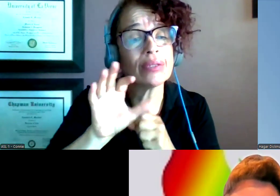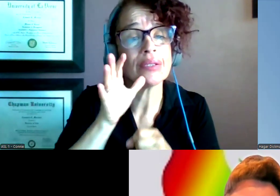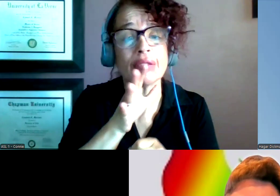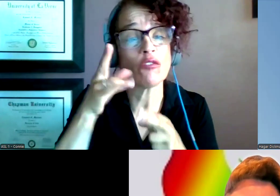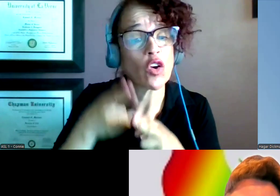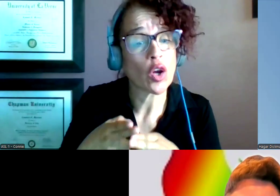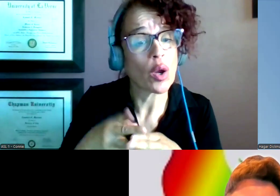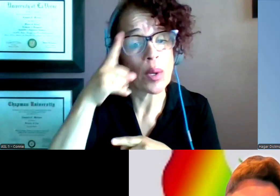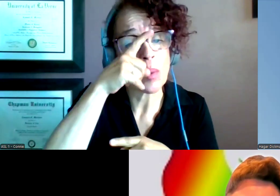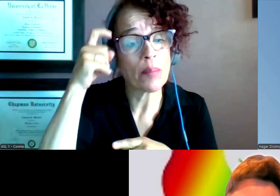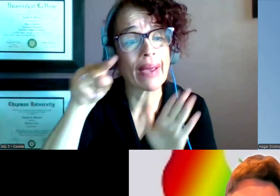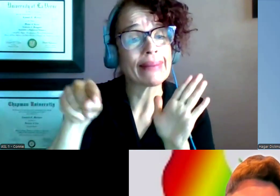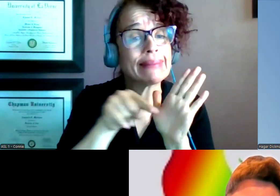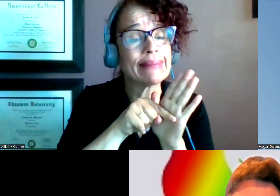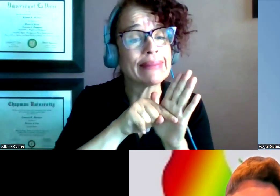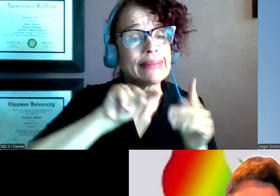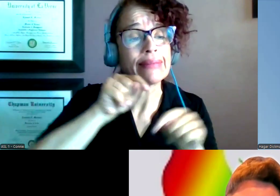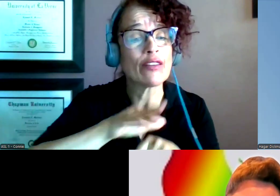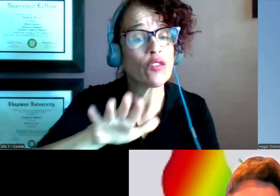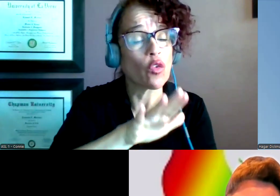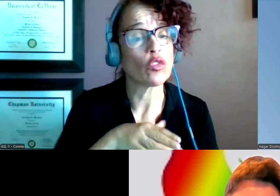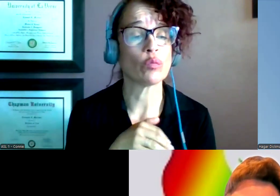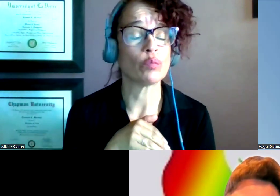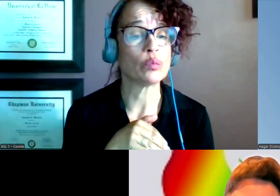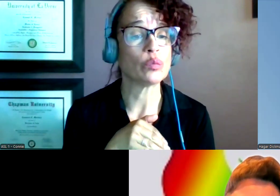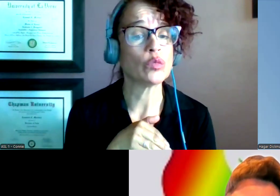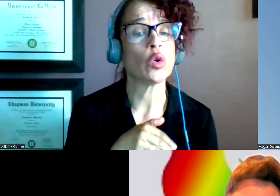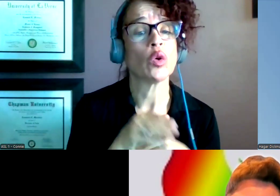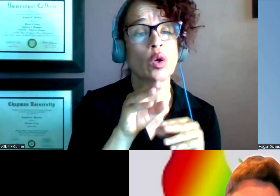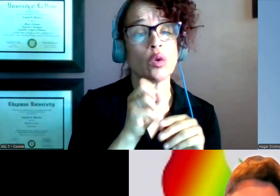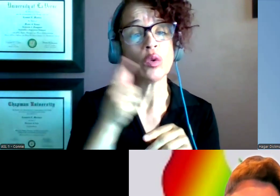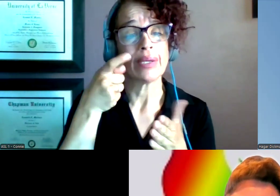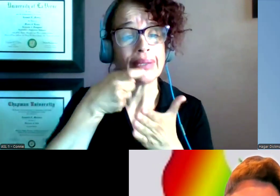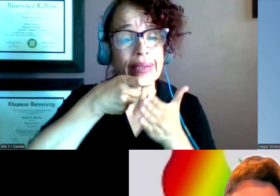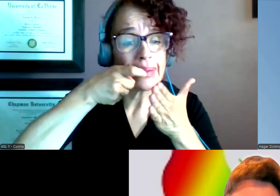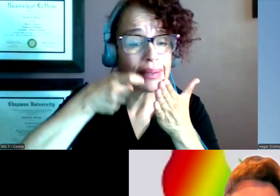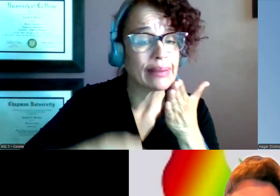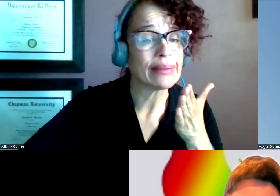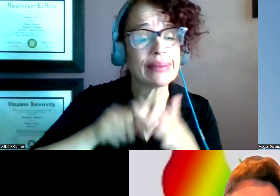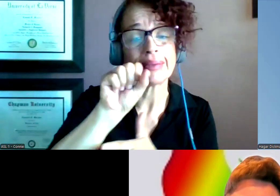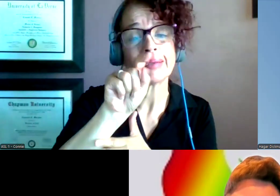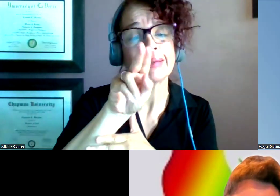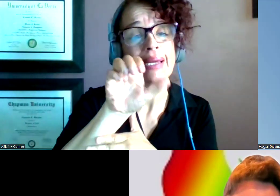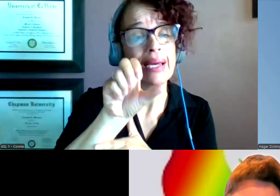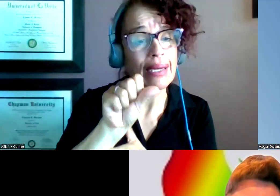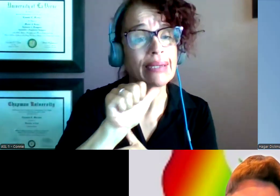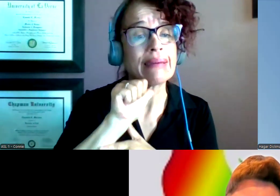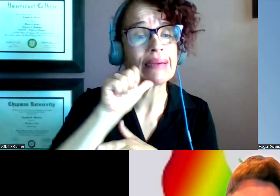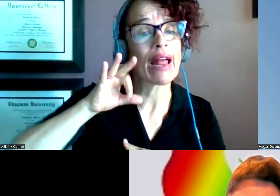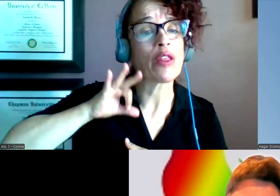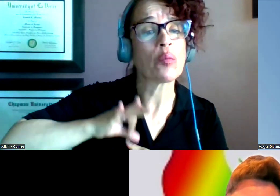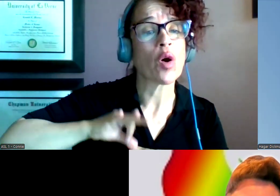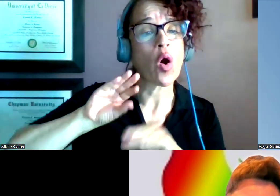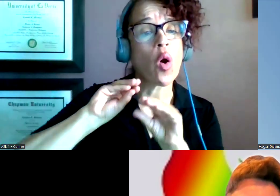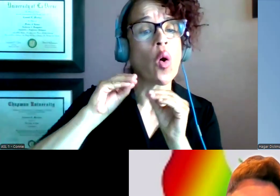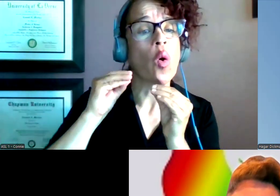mainly needed because of the negative effects of the tariffs, remove the tax-exempted status for nonprofit